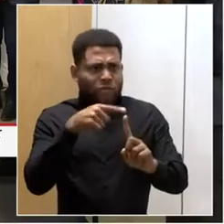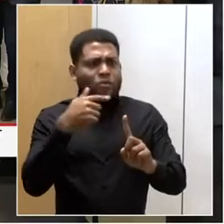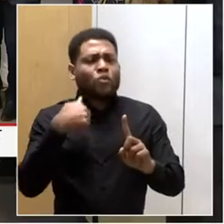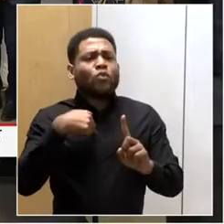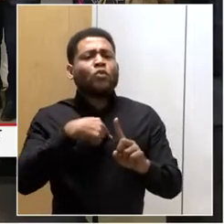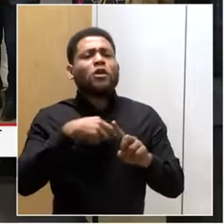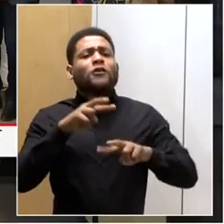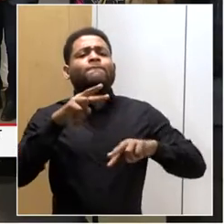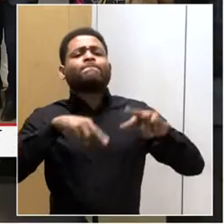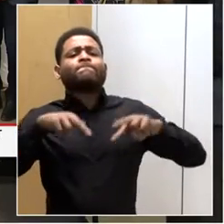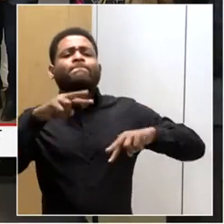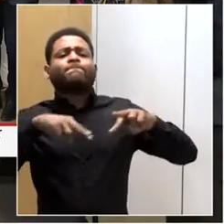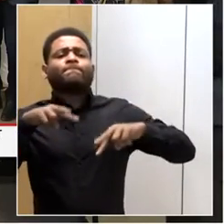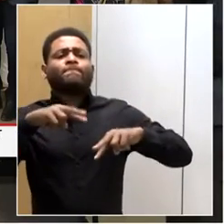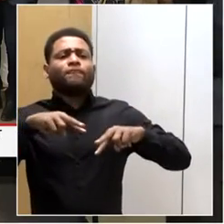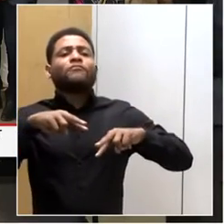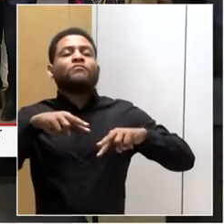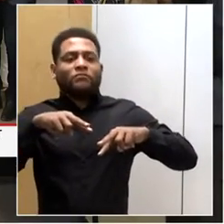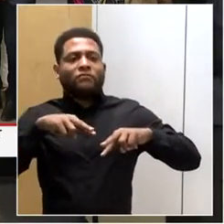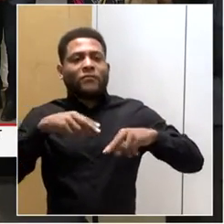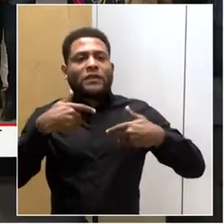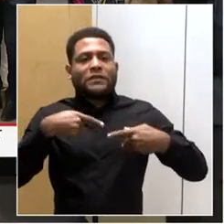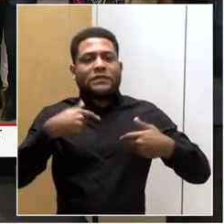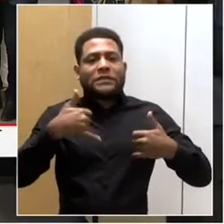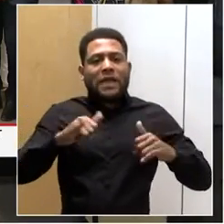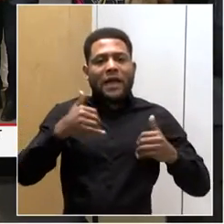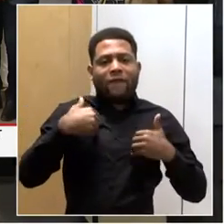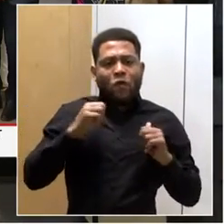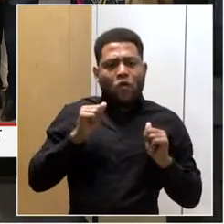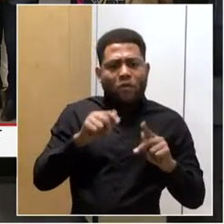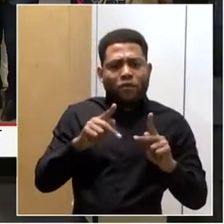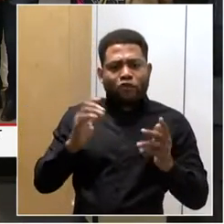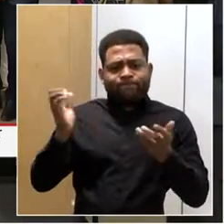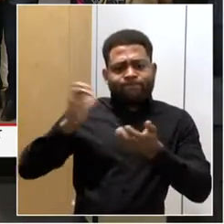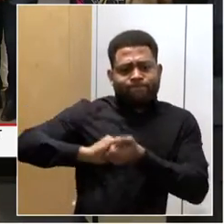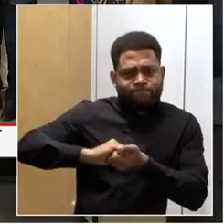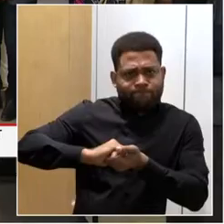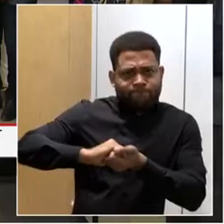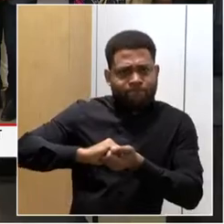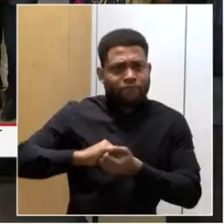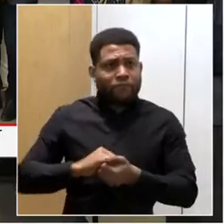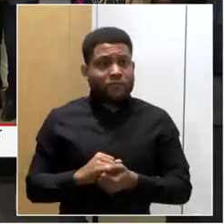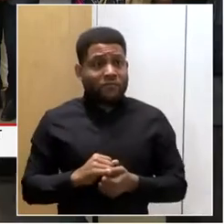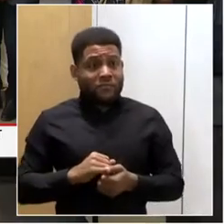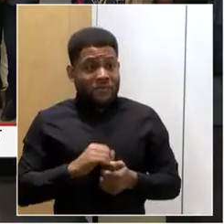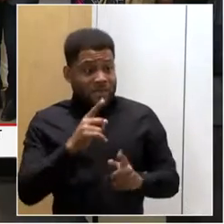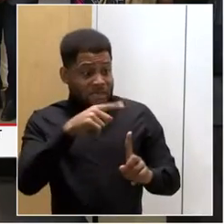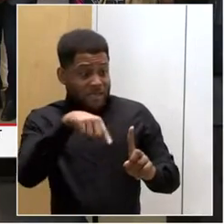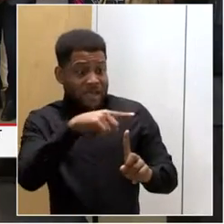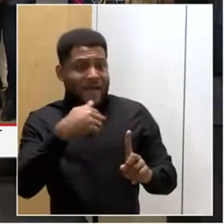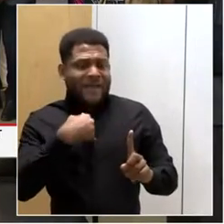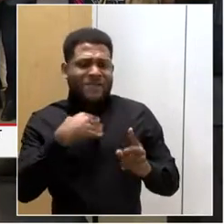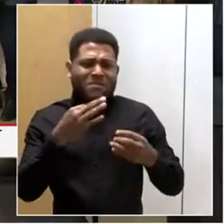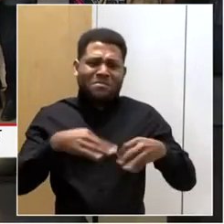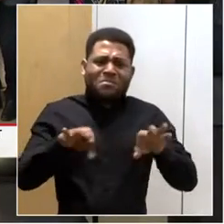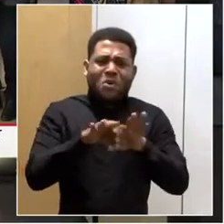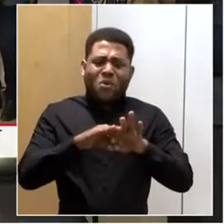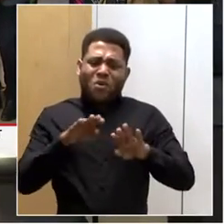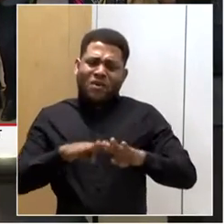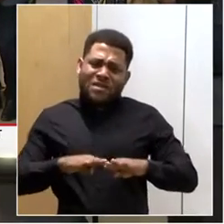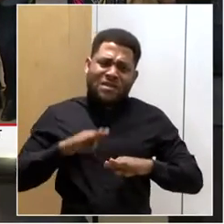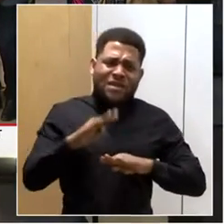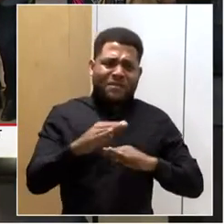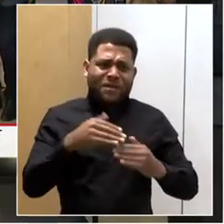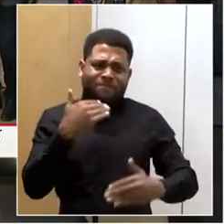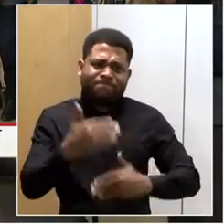have opportunities to work together and collaborate, when they're taking these important steps to reduce the burden on businesses, to make